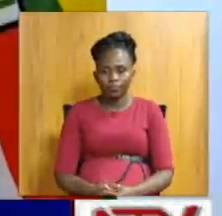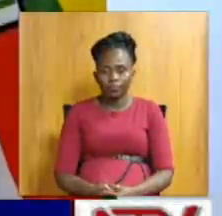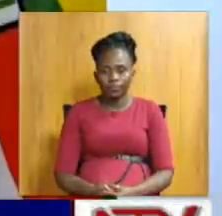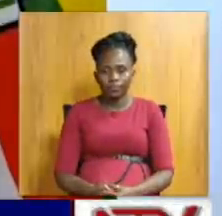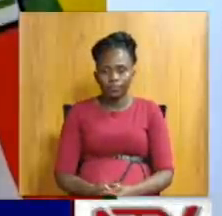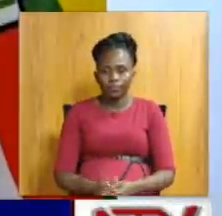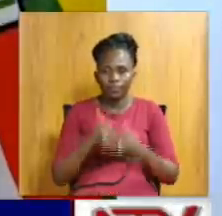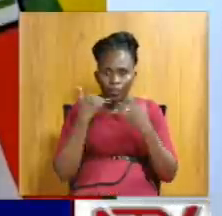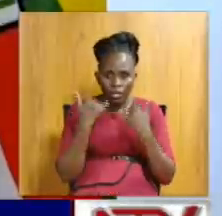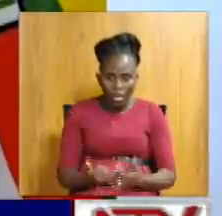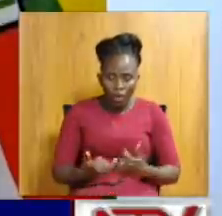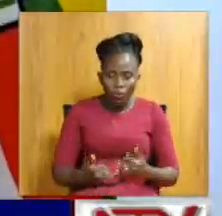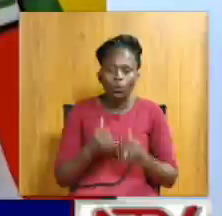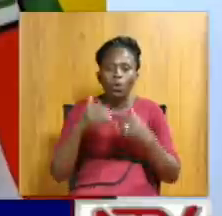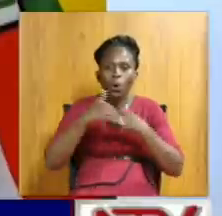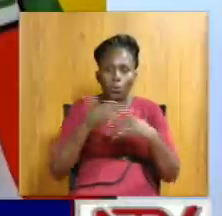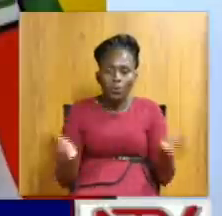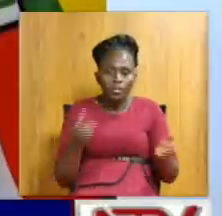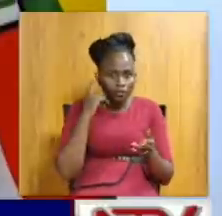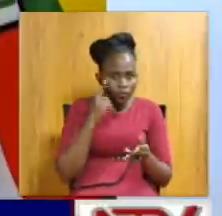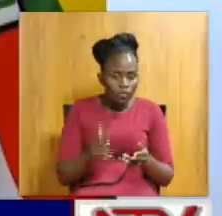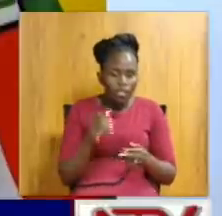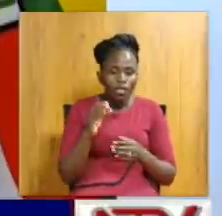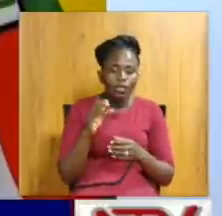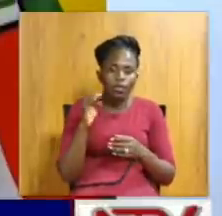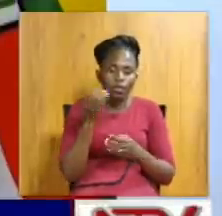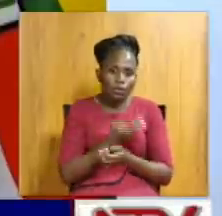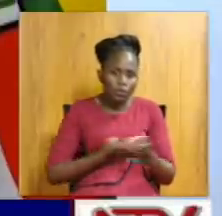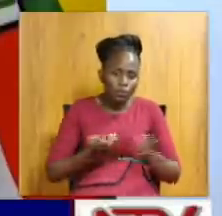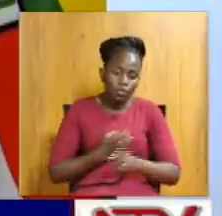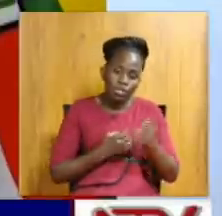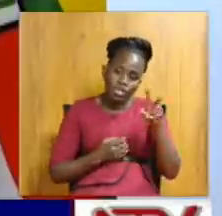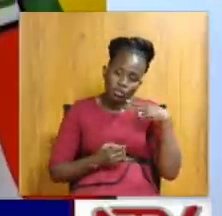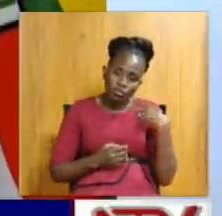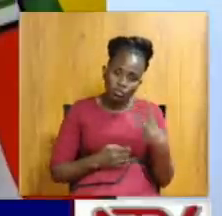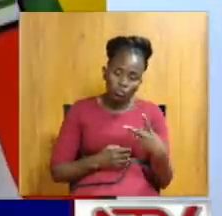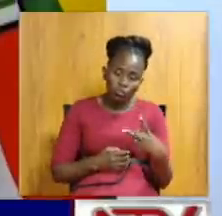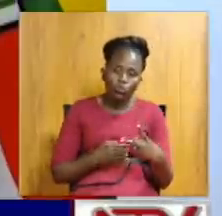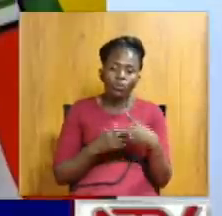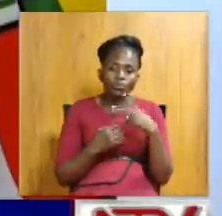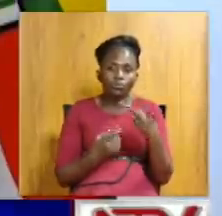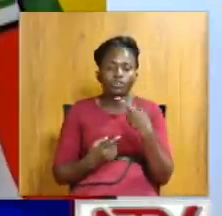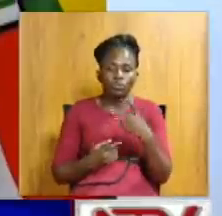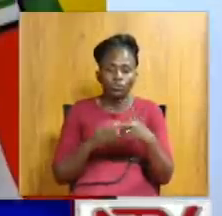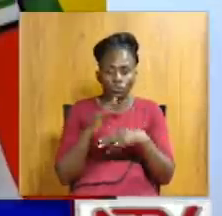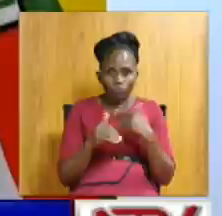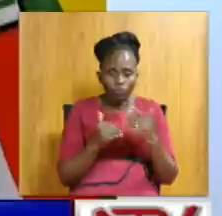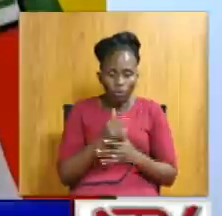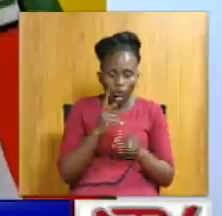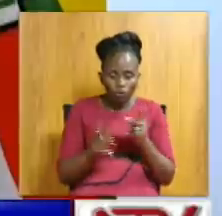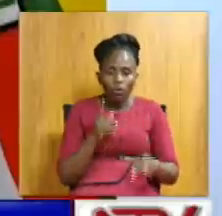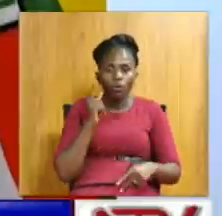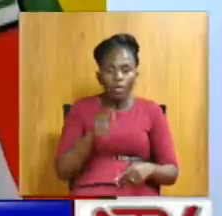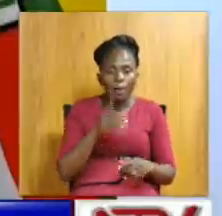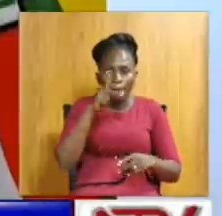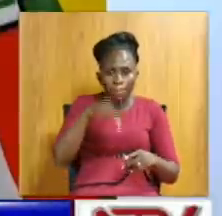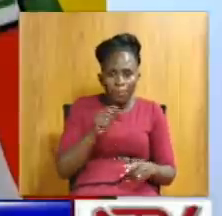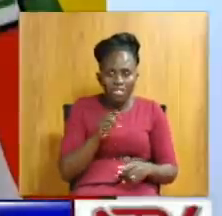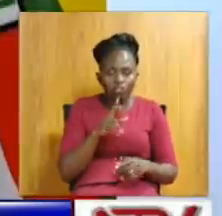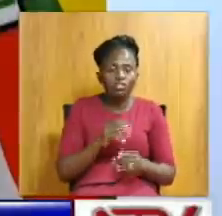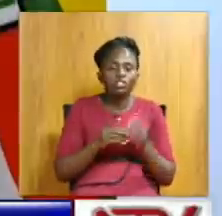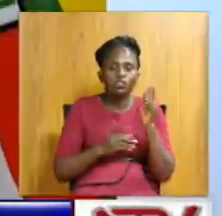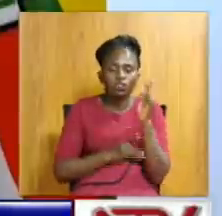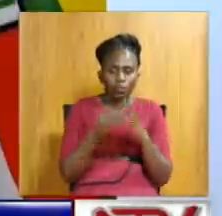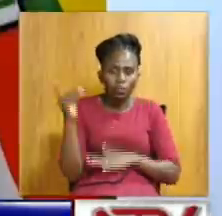With the opening of the economy, the two sources of the support for such sectors are the parish development model, in case some of the